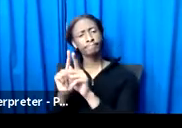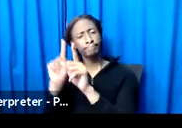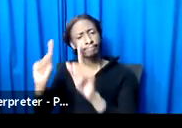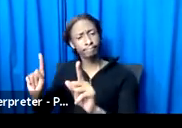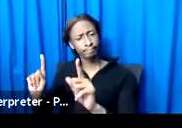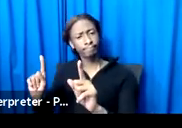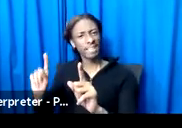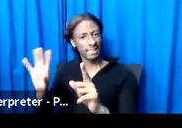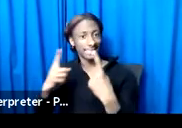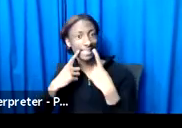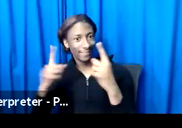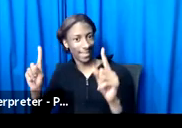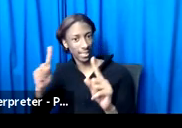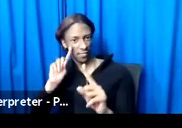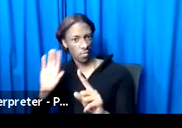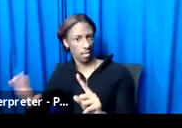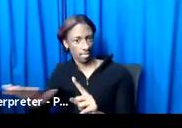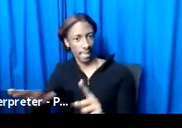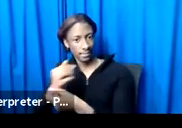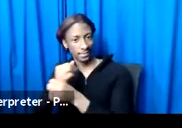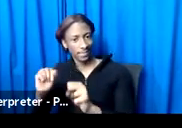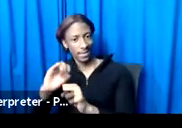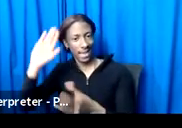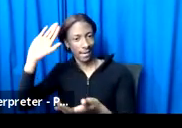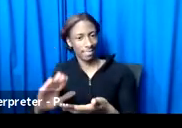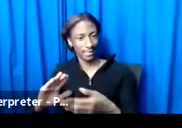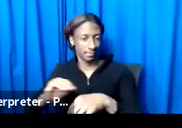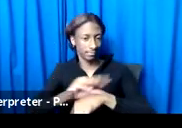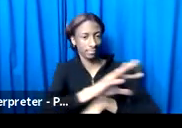to keep them safe and to reduce transmission in the communities.